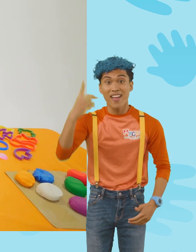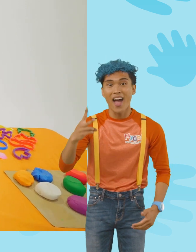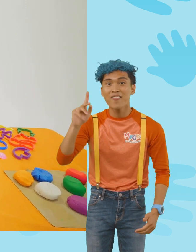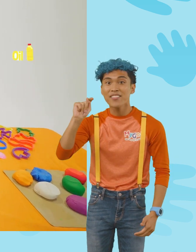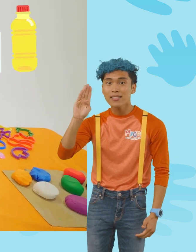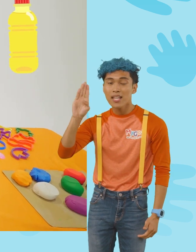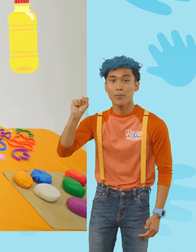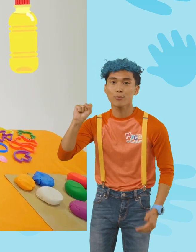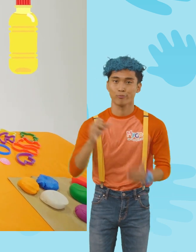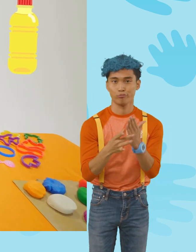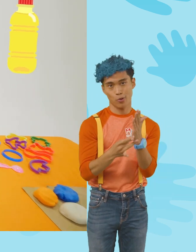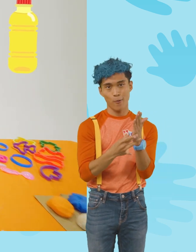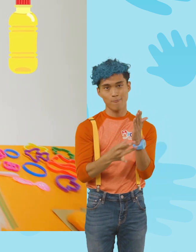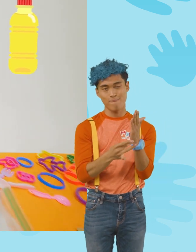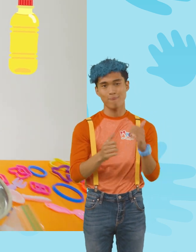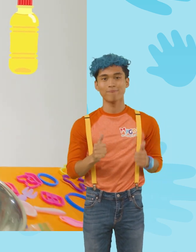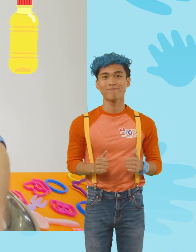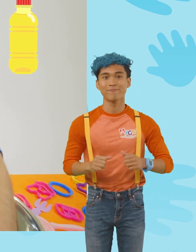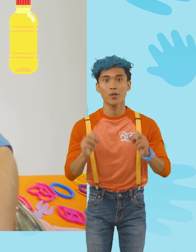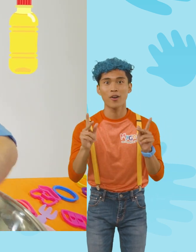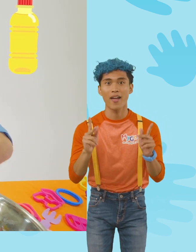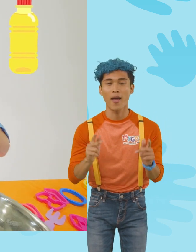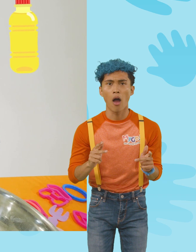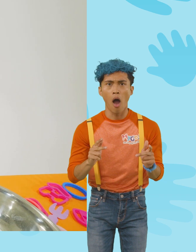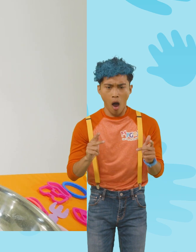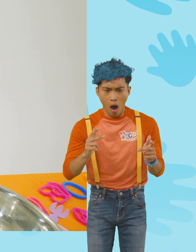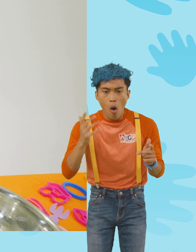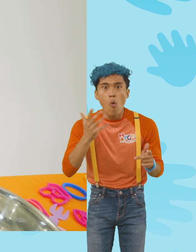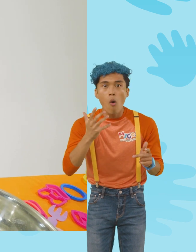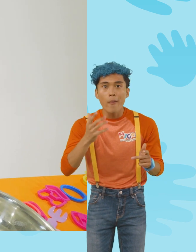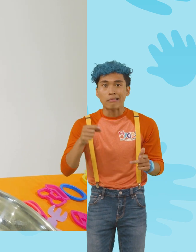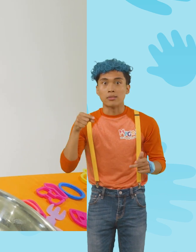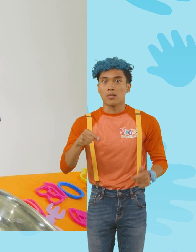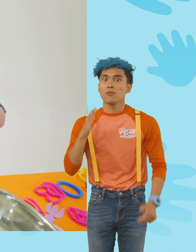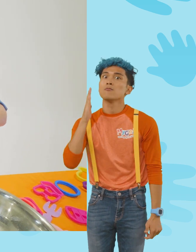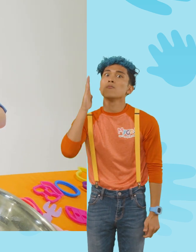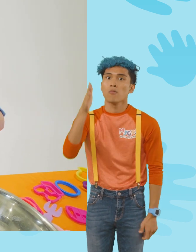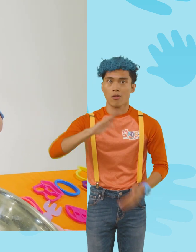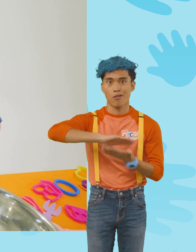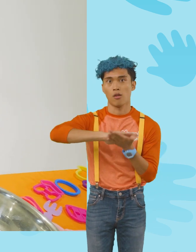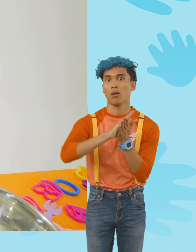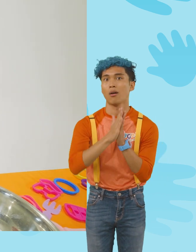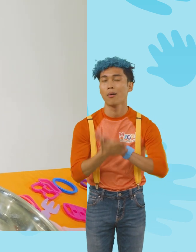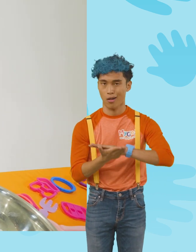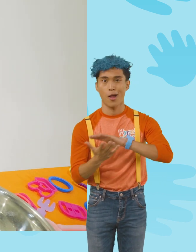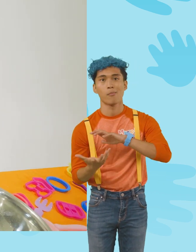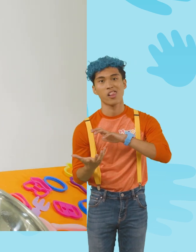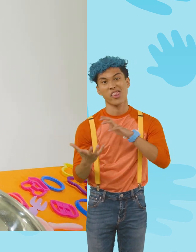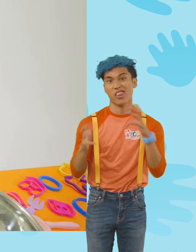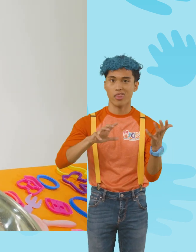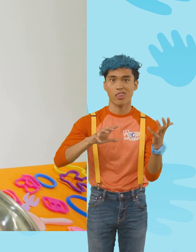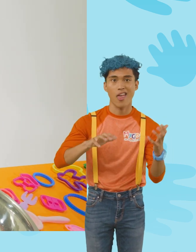1/2 tablespoon of oil. Okay, whoa, this is where it might